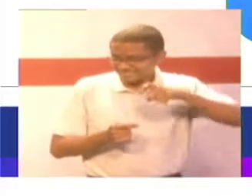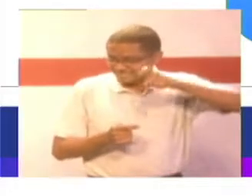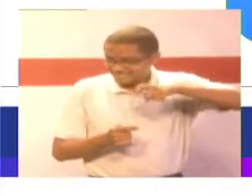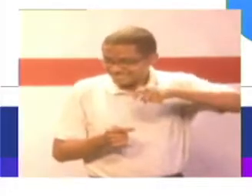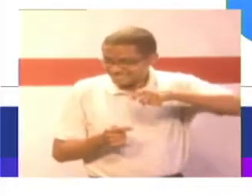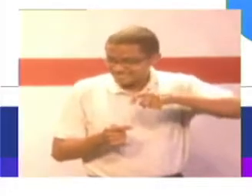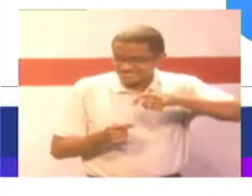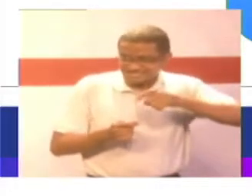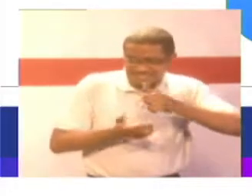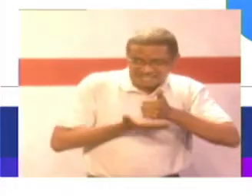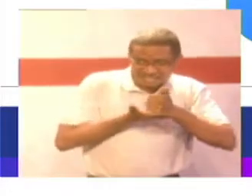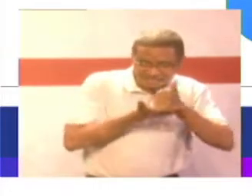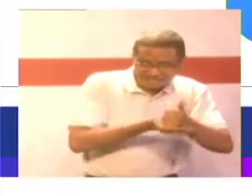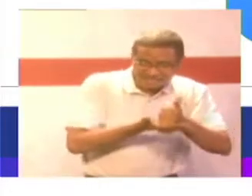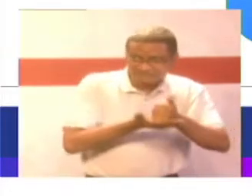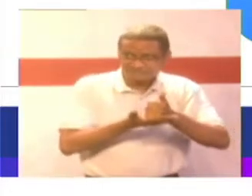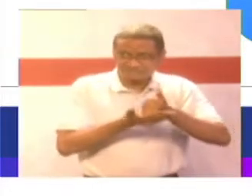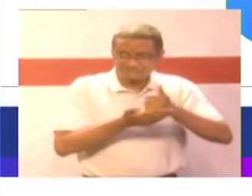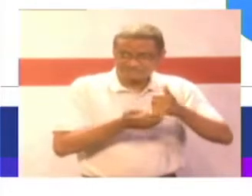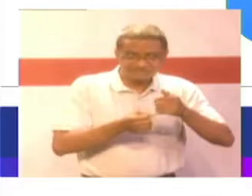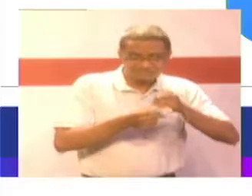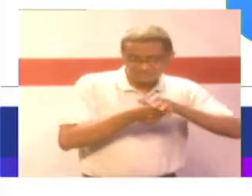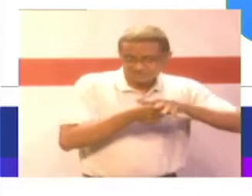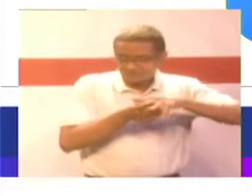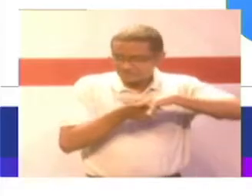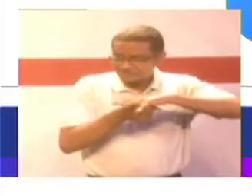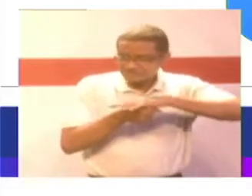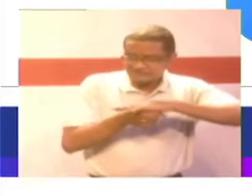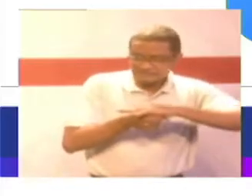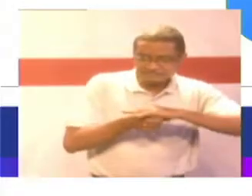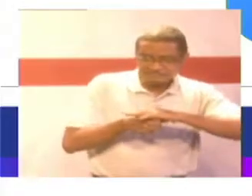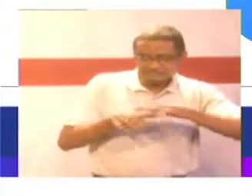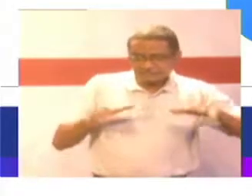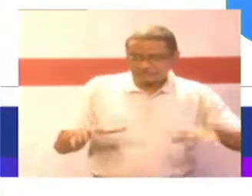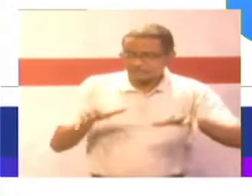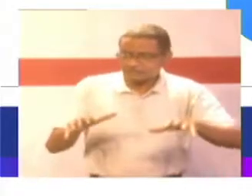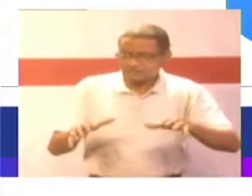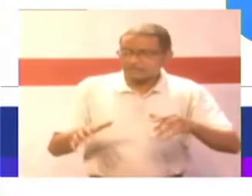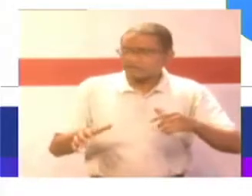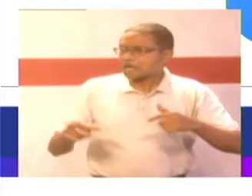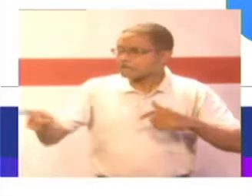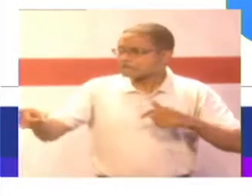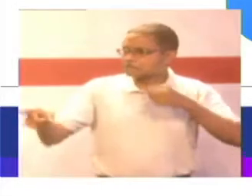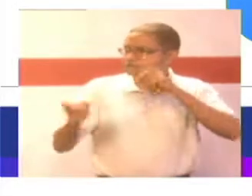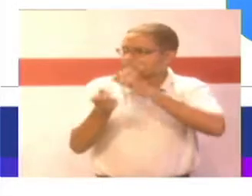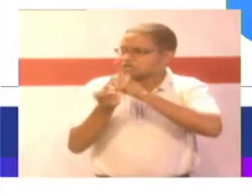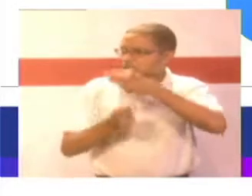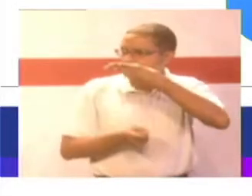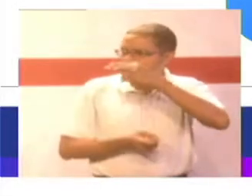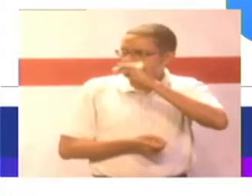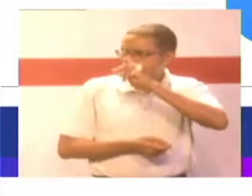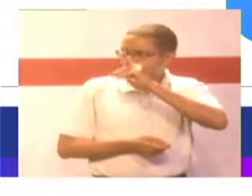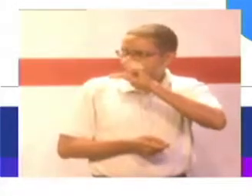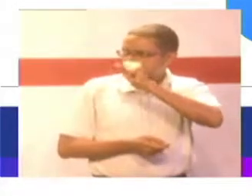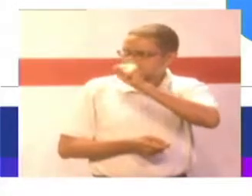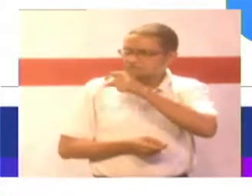with its COVID-19 response? Hearing the call from Dr. Hines that,